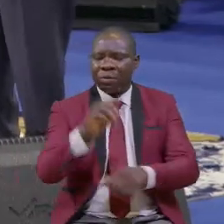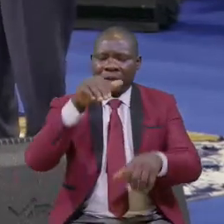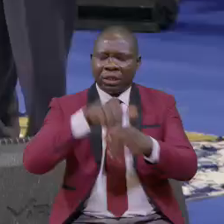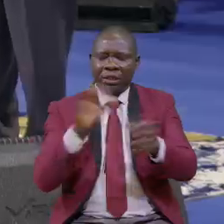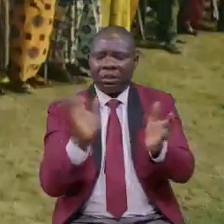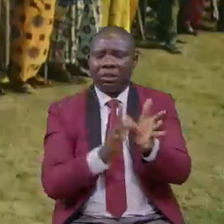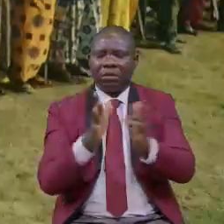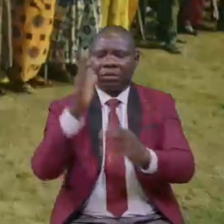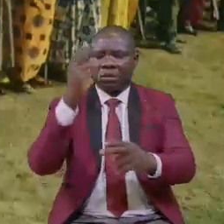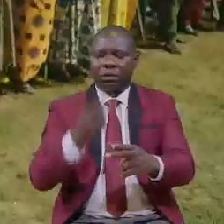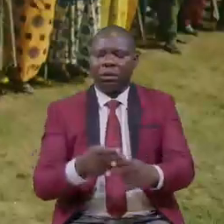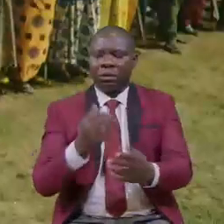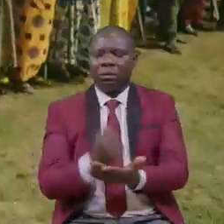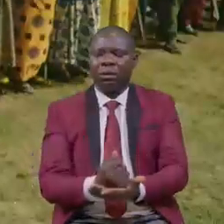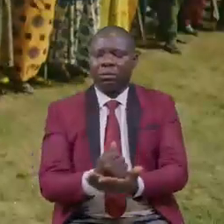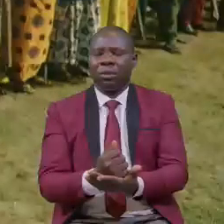Jesus' name.